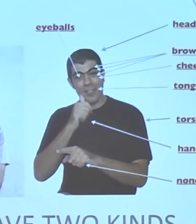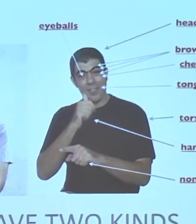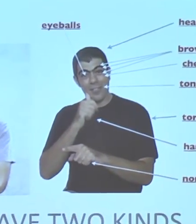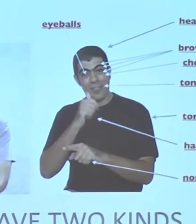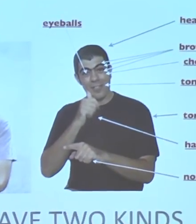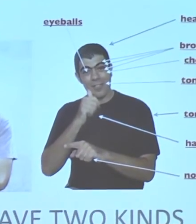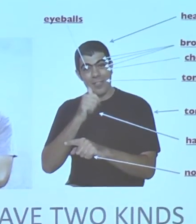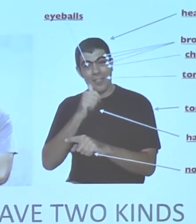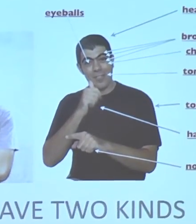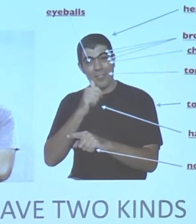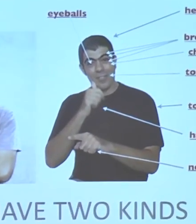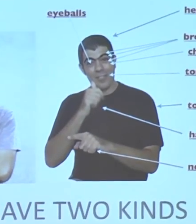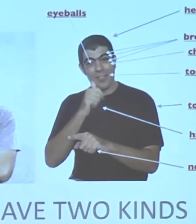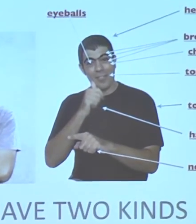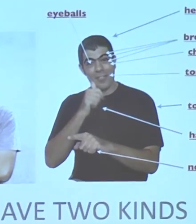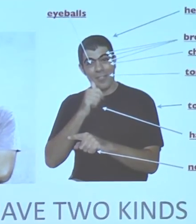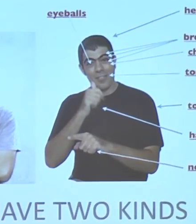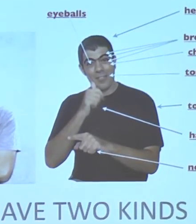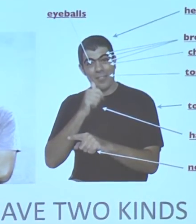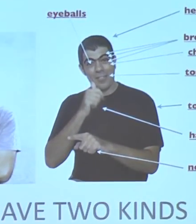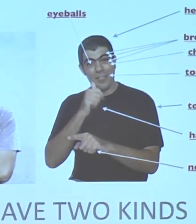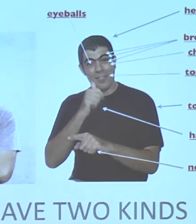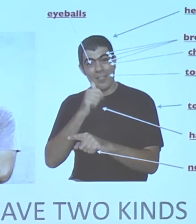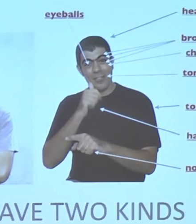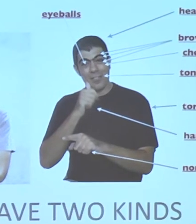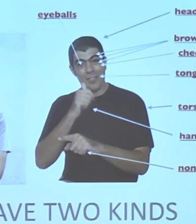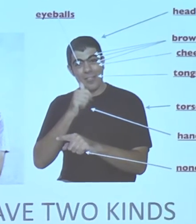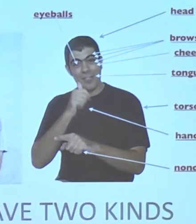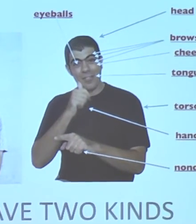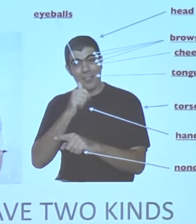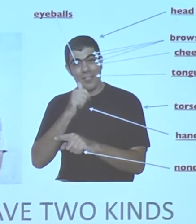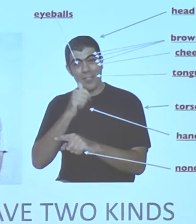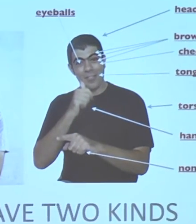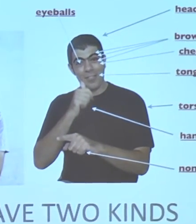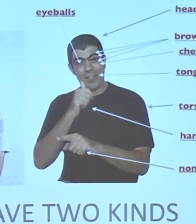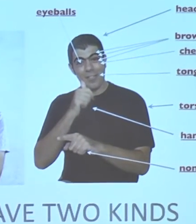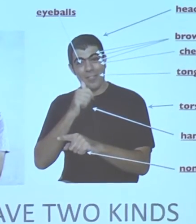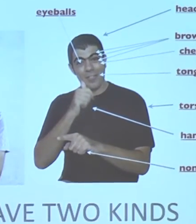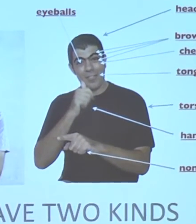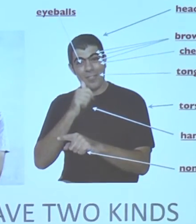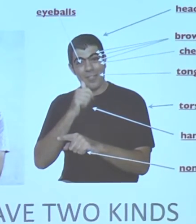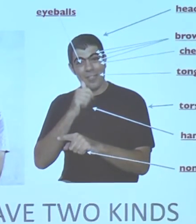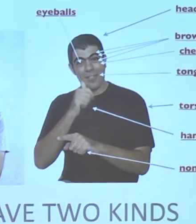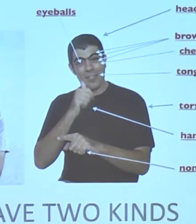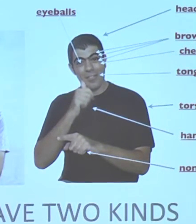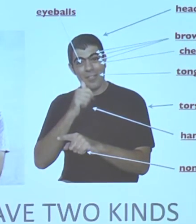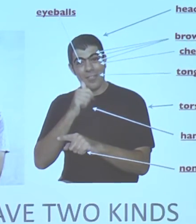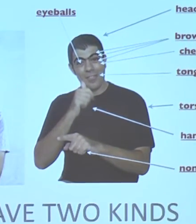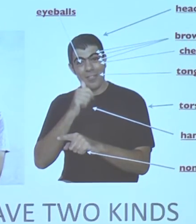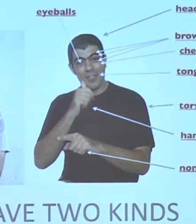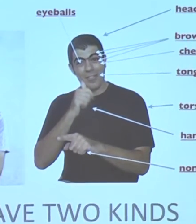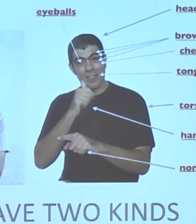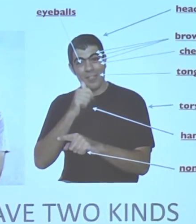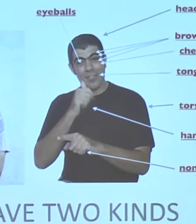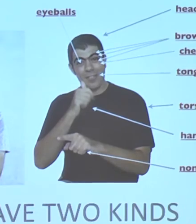very different from one another. Spoken language, this guy's extreme, but spoken language is created